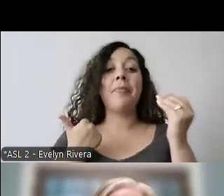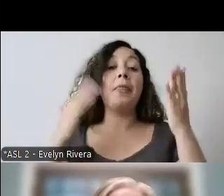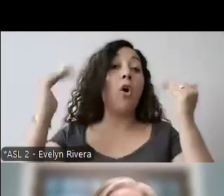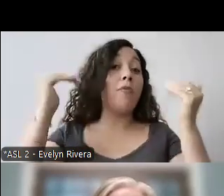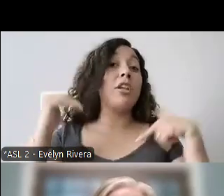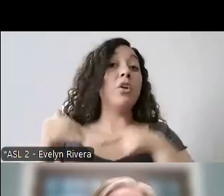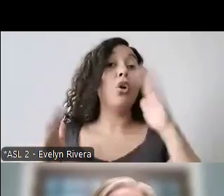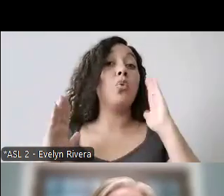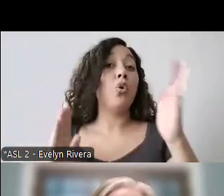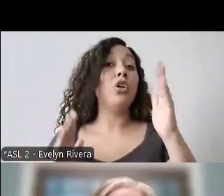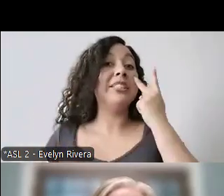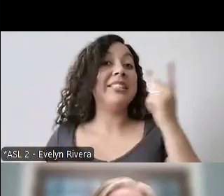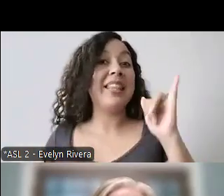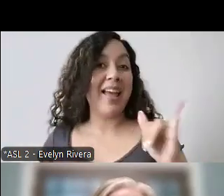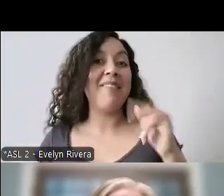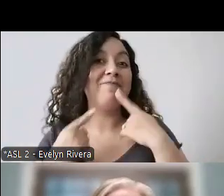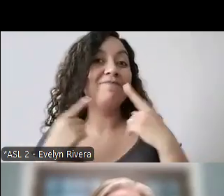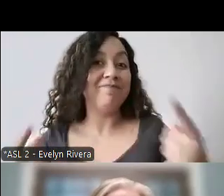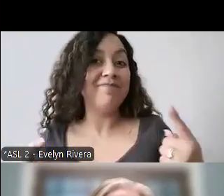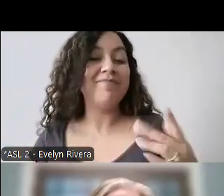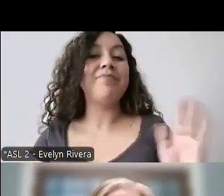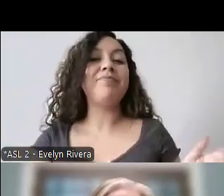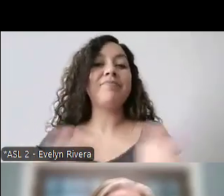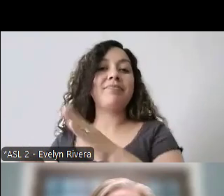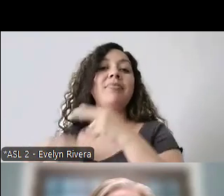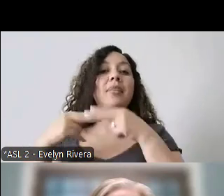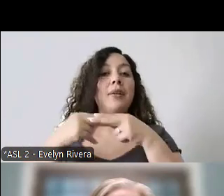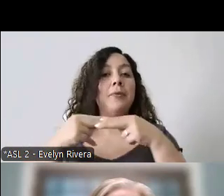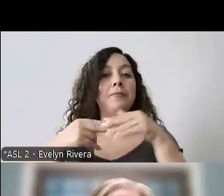we will see it move. Next slide.